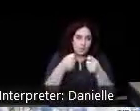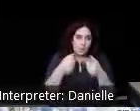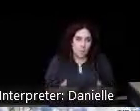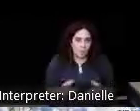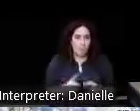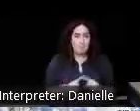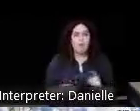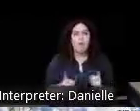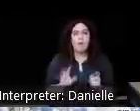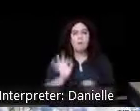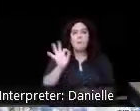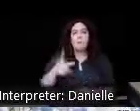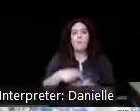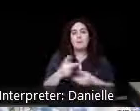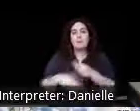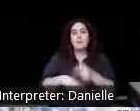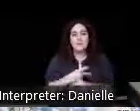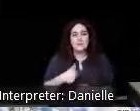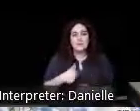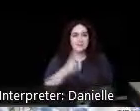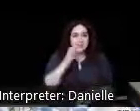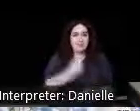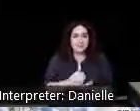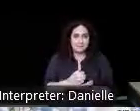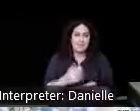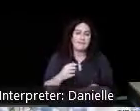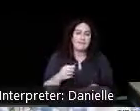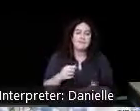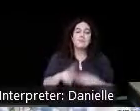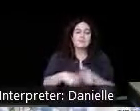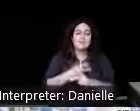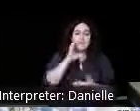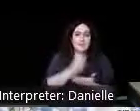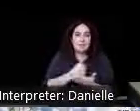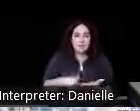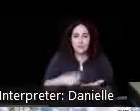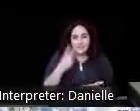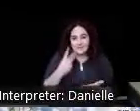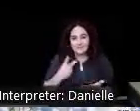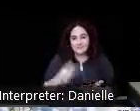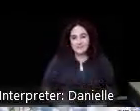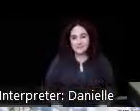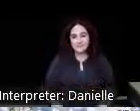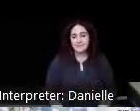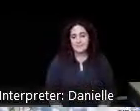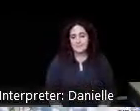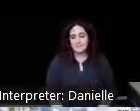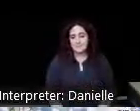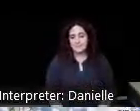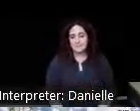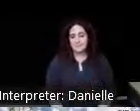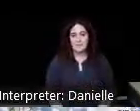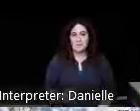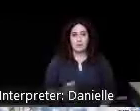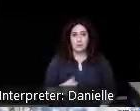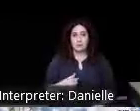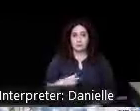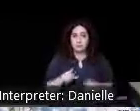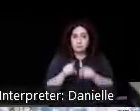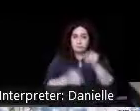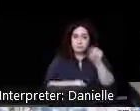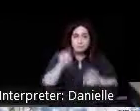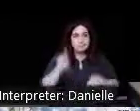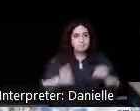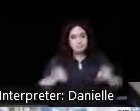But overall, there is a wide variety of use in different content elements that appear within